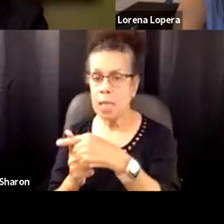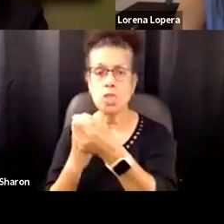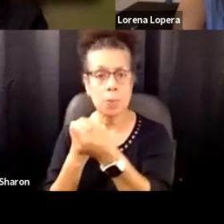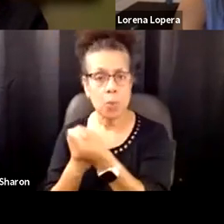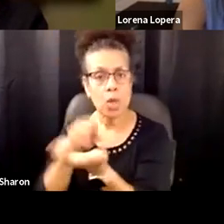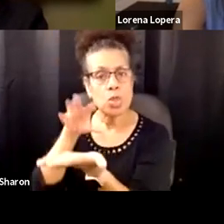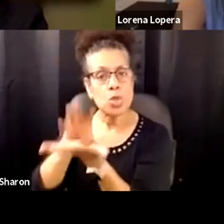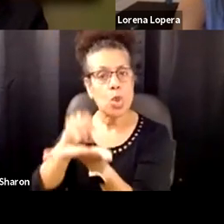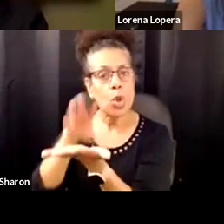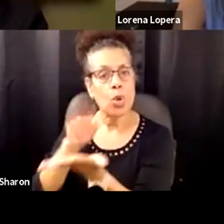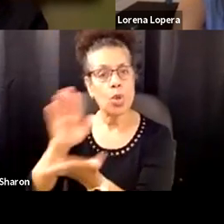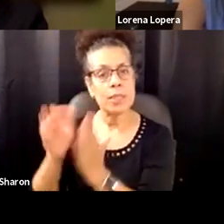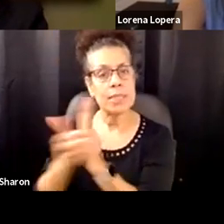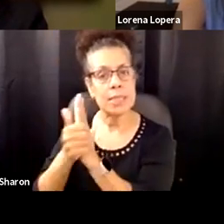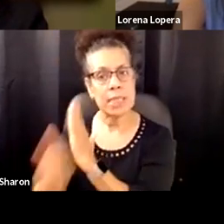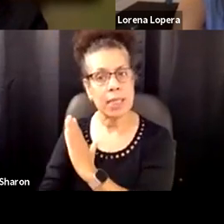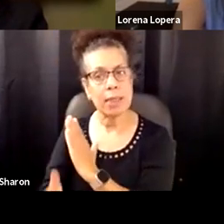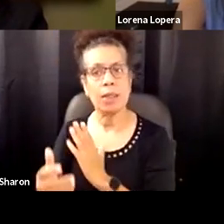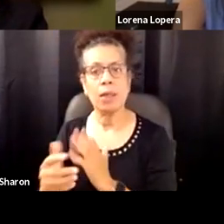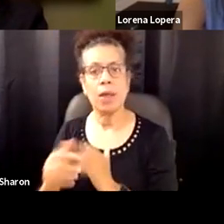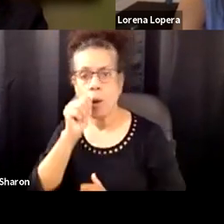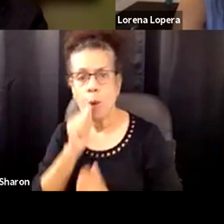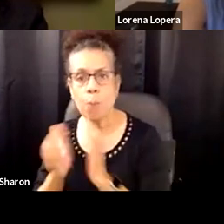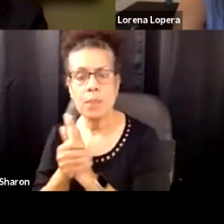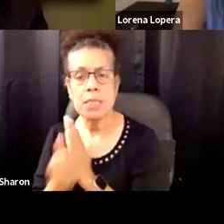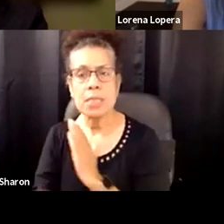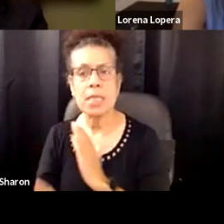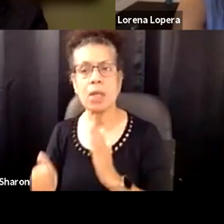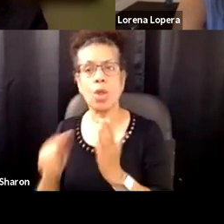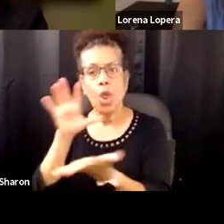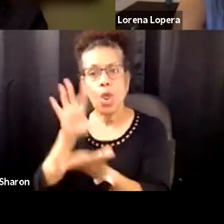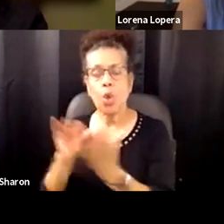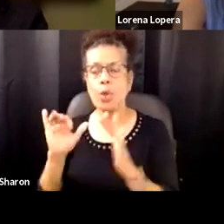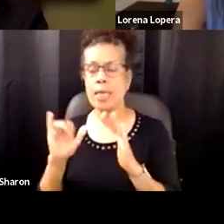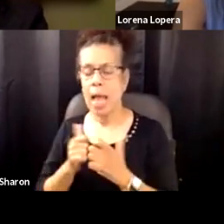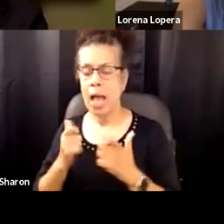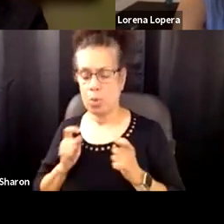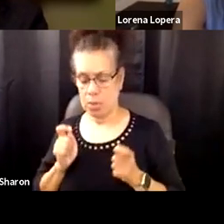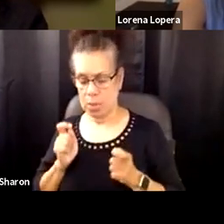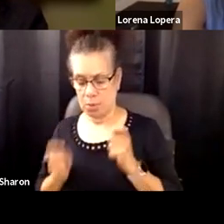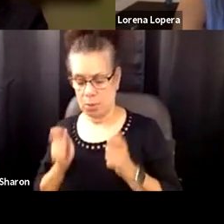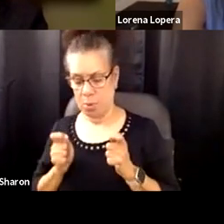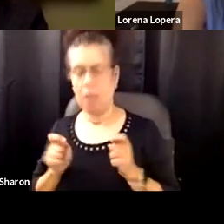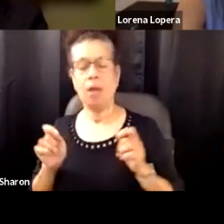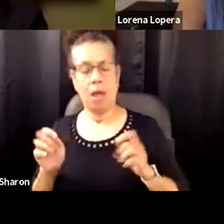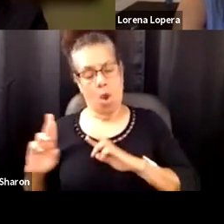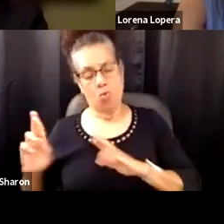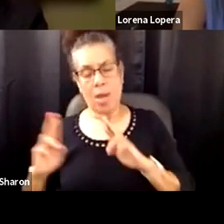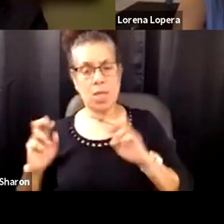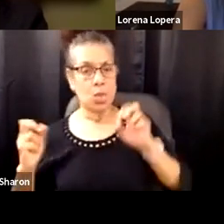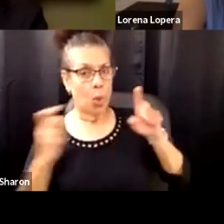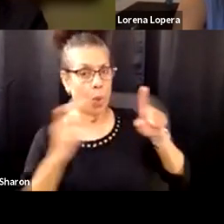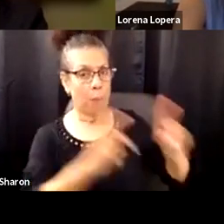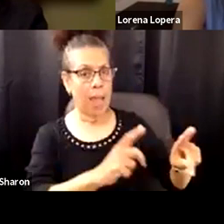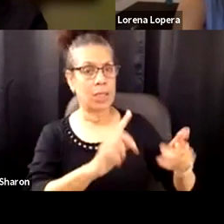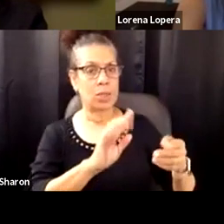be more effective where do they kind of have that um moment where they get to rejoin the community and recommit